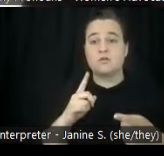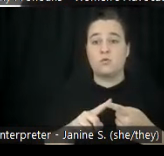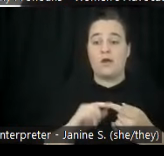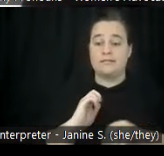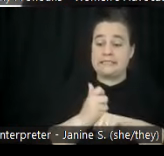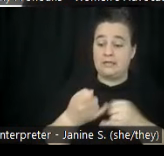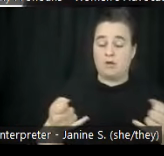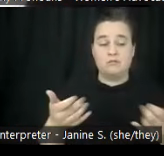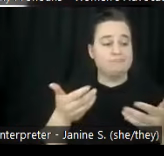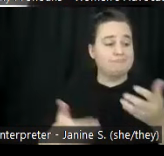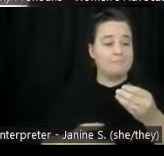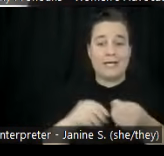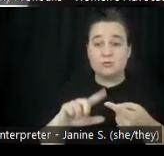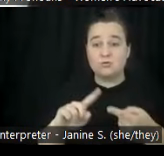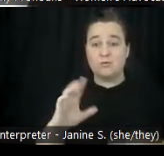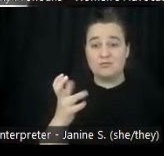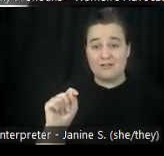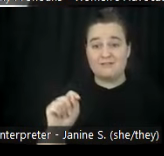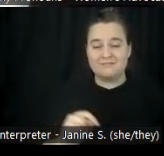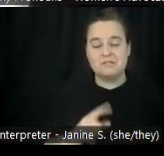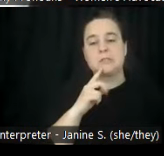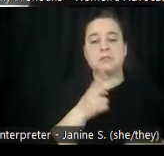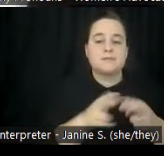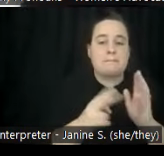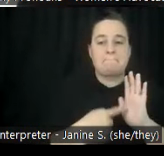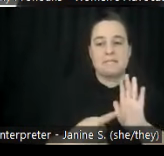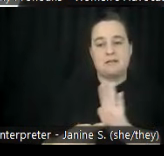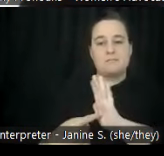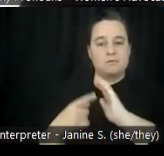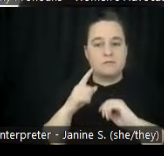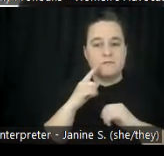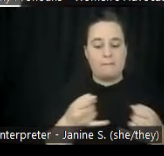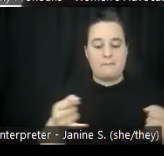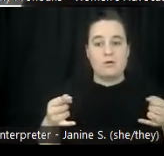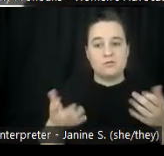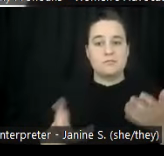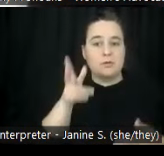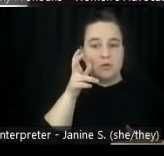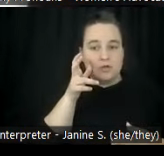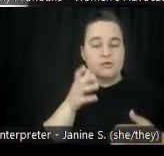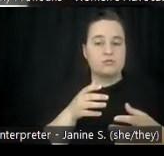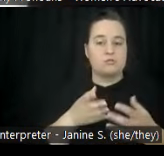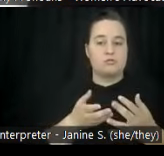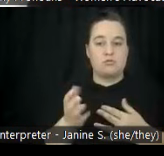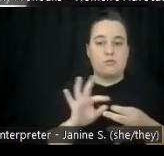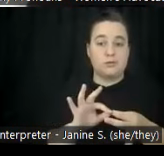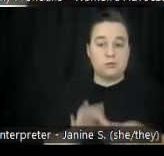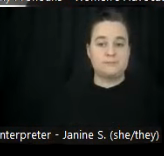boundaries, feel free to put those in the chat. These are just some examples of boundaries that might be heard in interpersonal relationships.